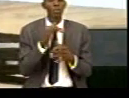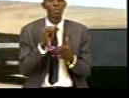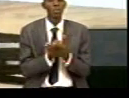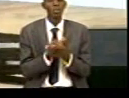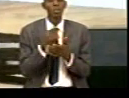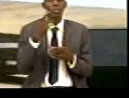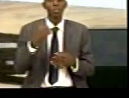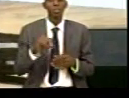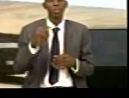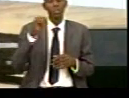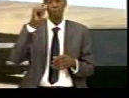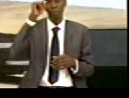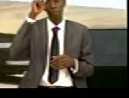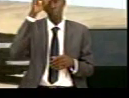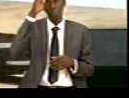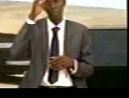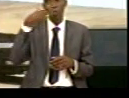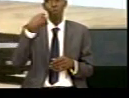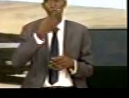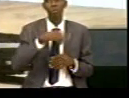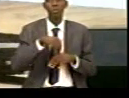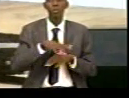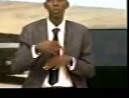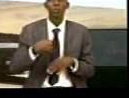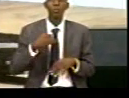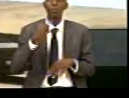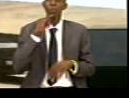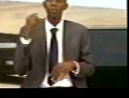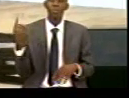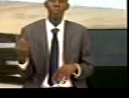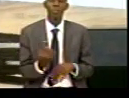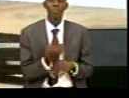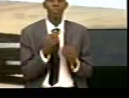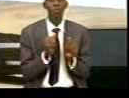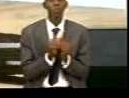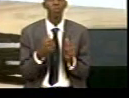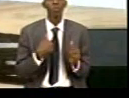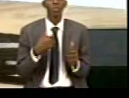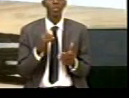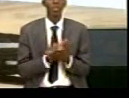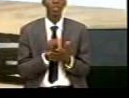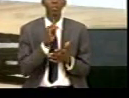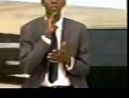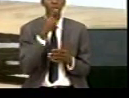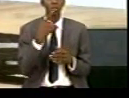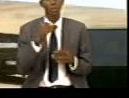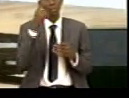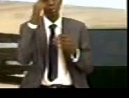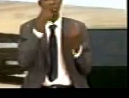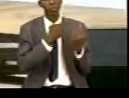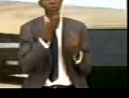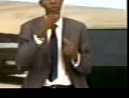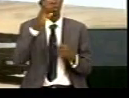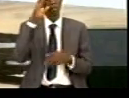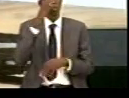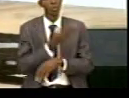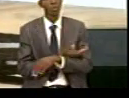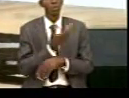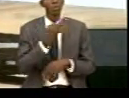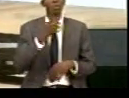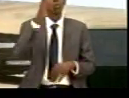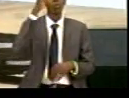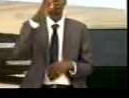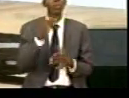who sent me is always with me. That's the faith of the Son of God. that you believe, anywhere